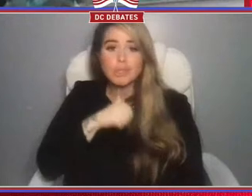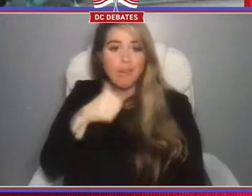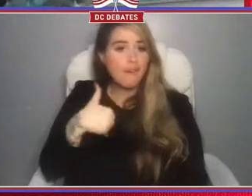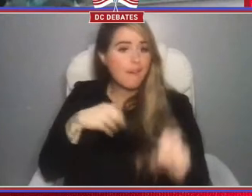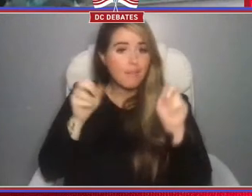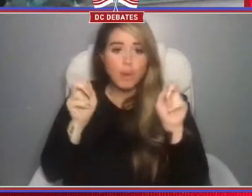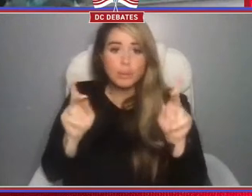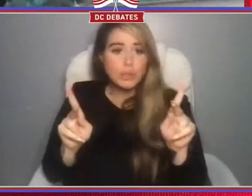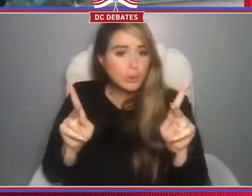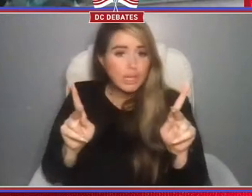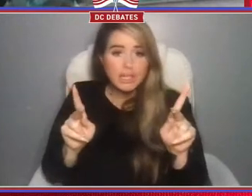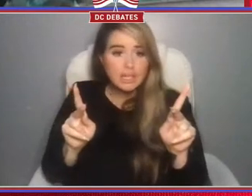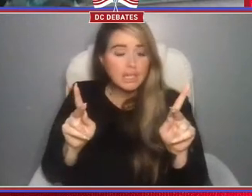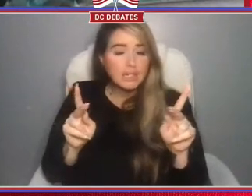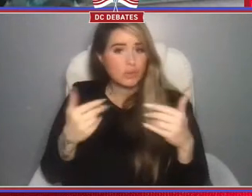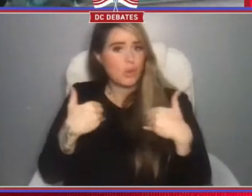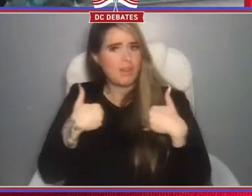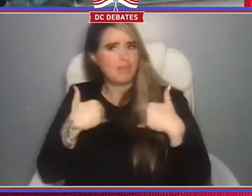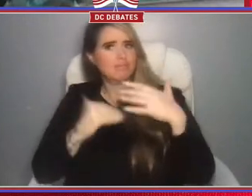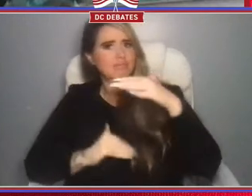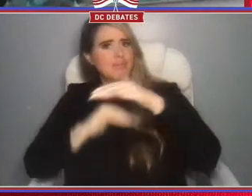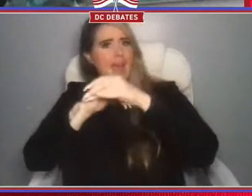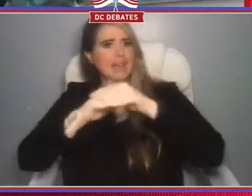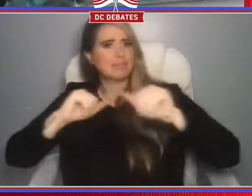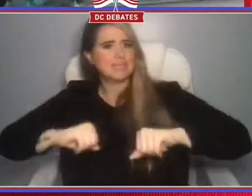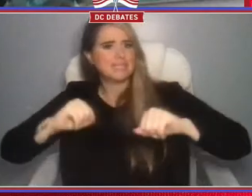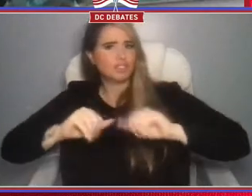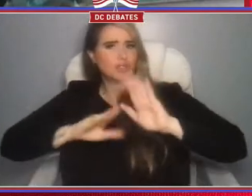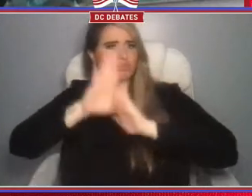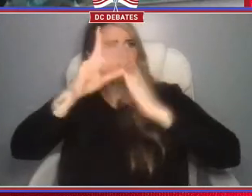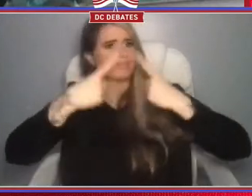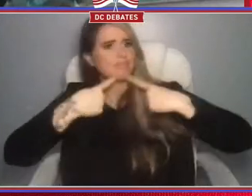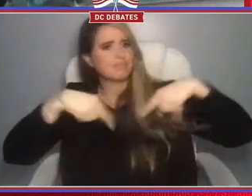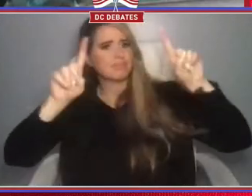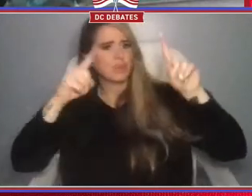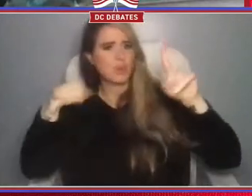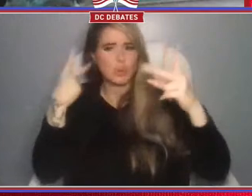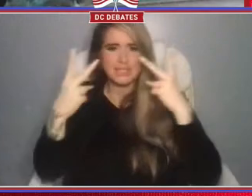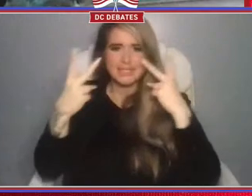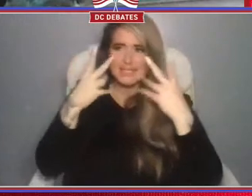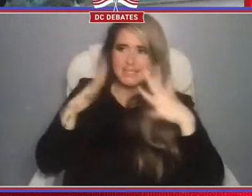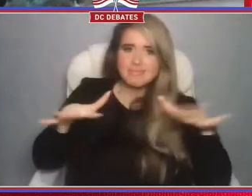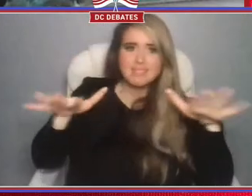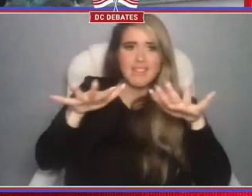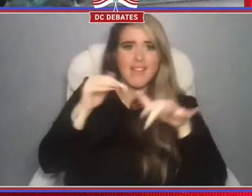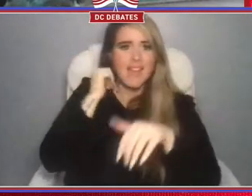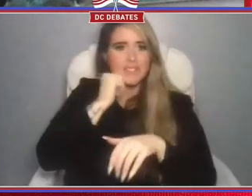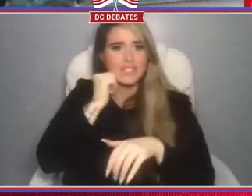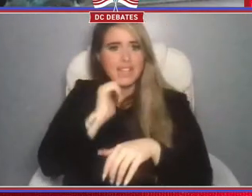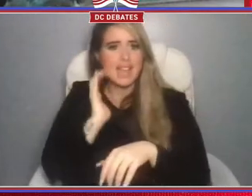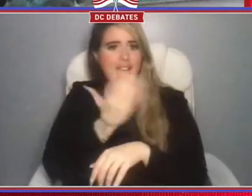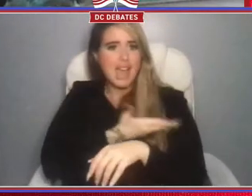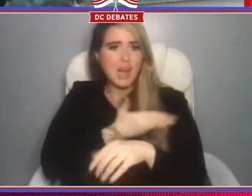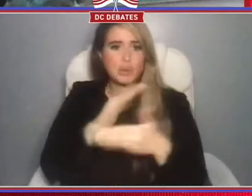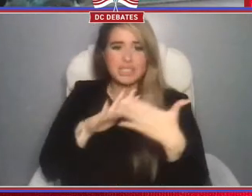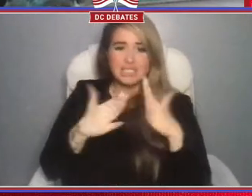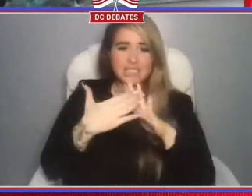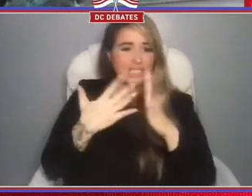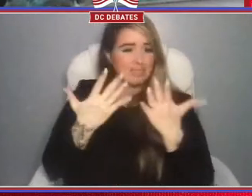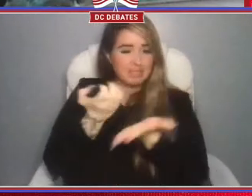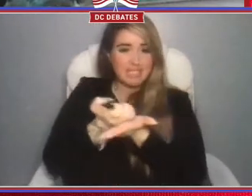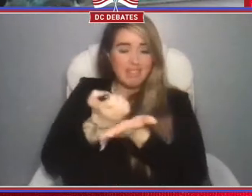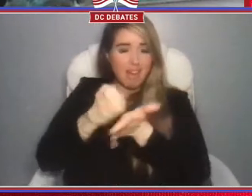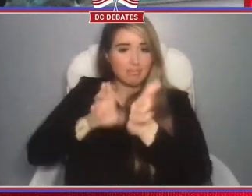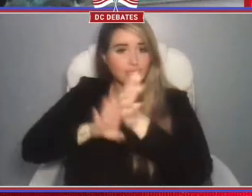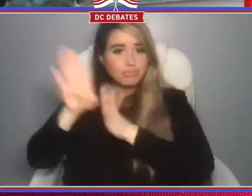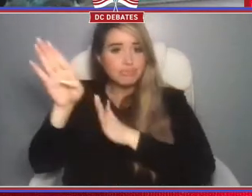maximum potential. We're seeing every day that our city is growing economically by strides. People are not feeling that growth. And